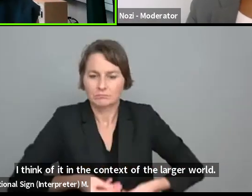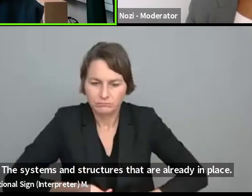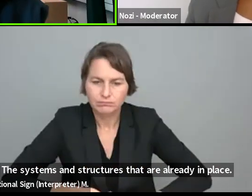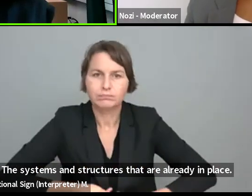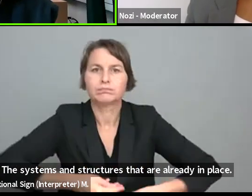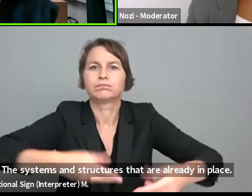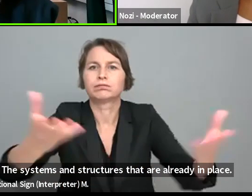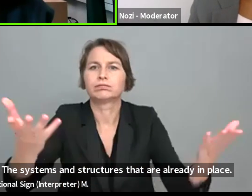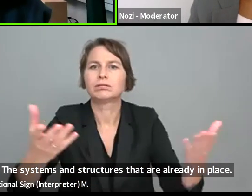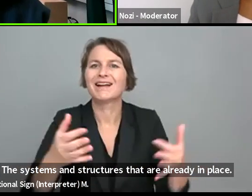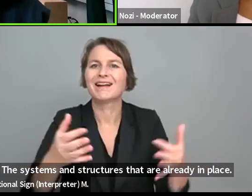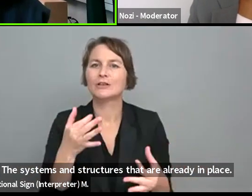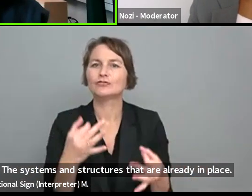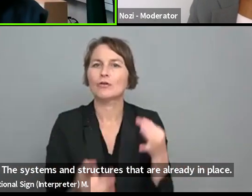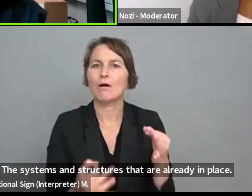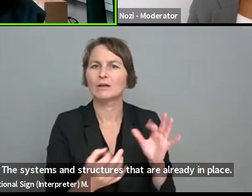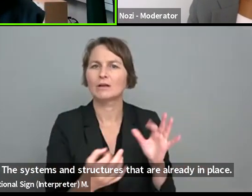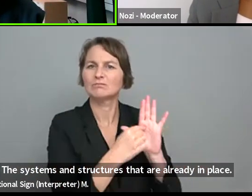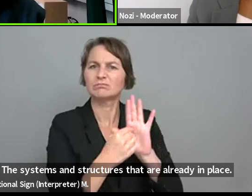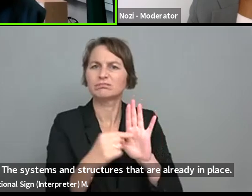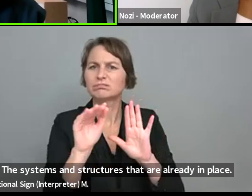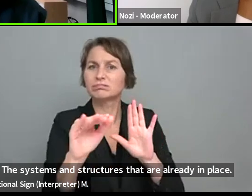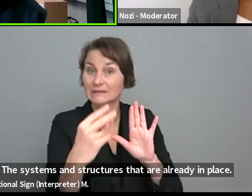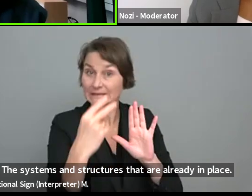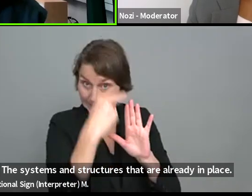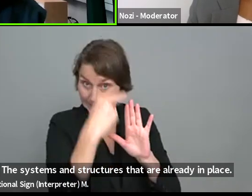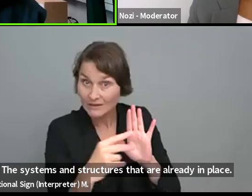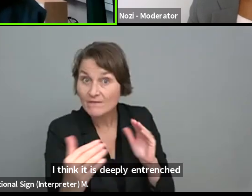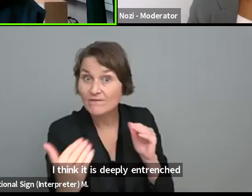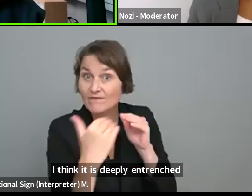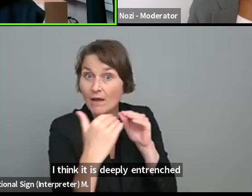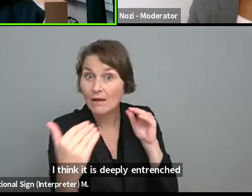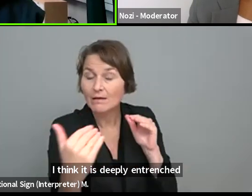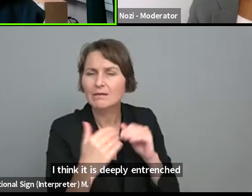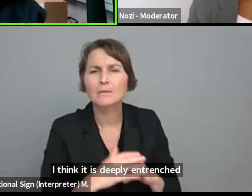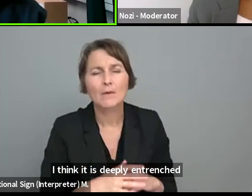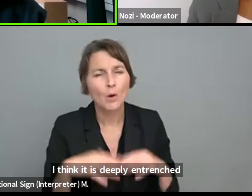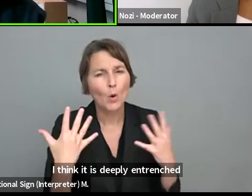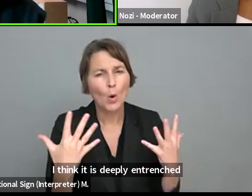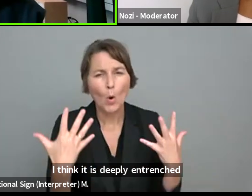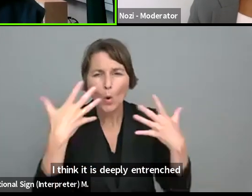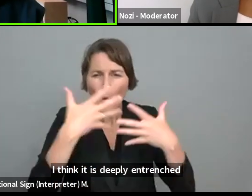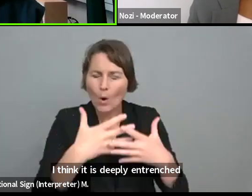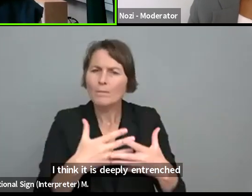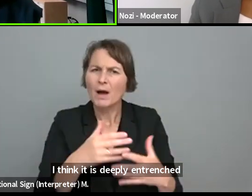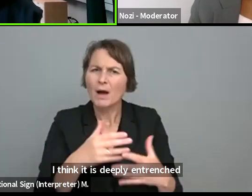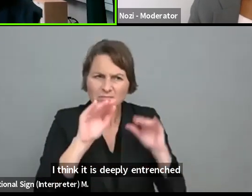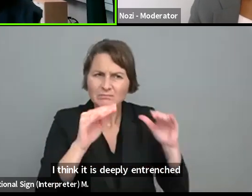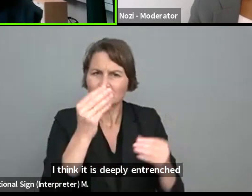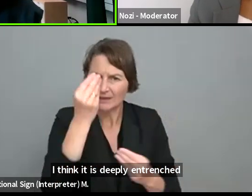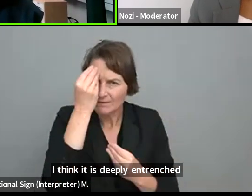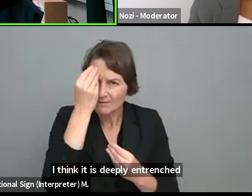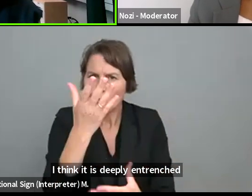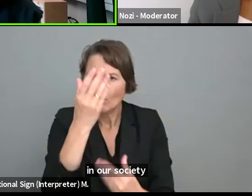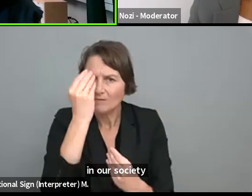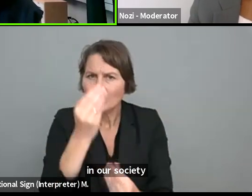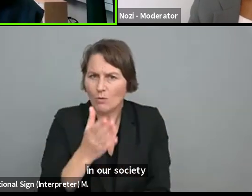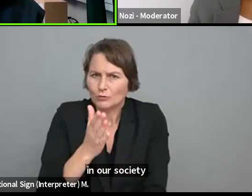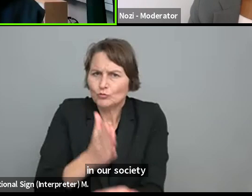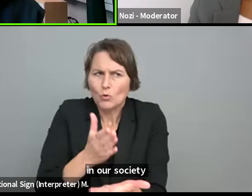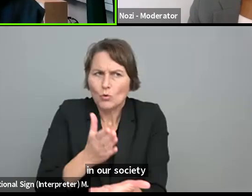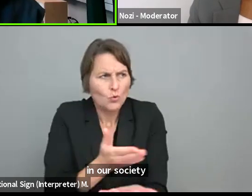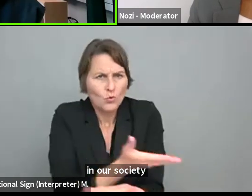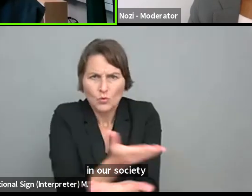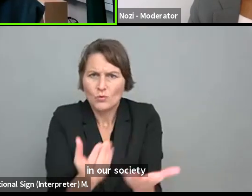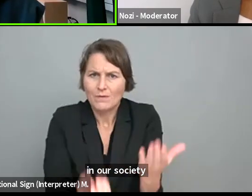And law is a complicated business, but I knew that what the truth was. And I think it's about truth, it's about fairness. I need